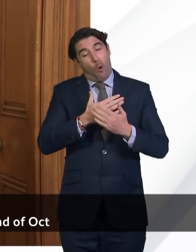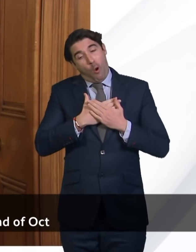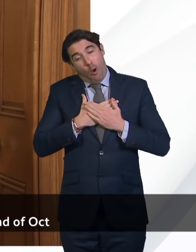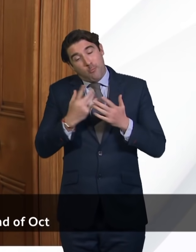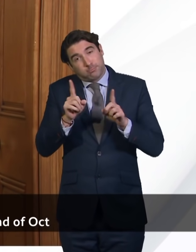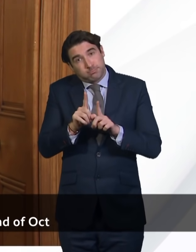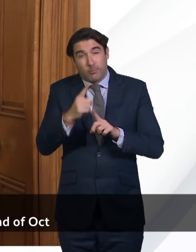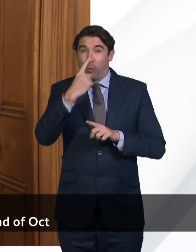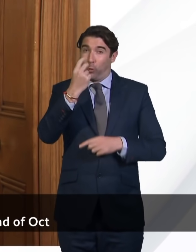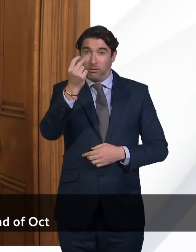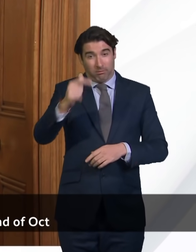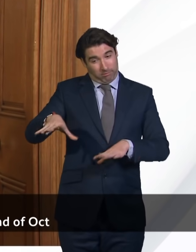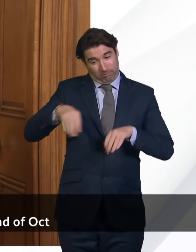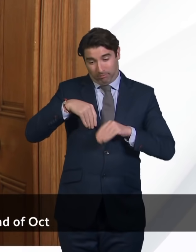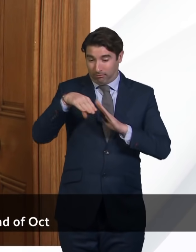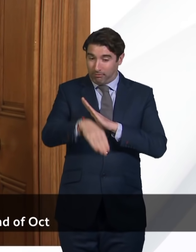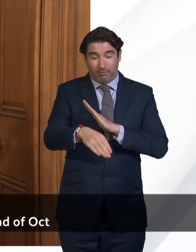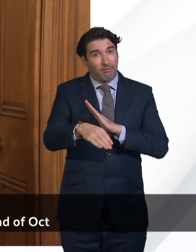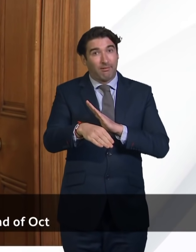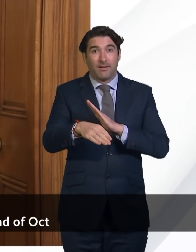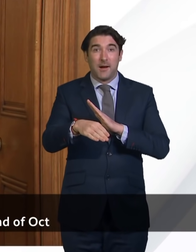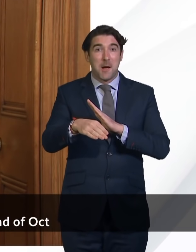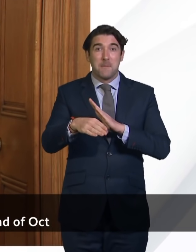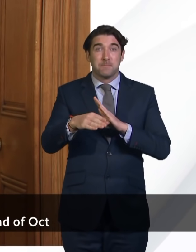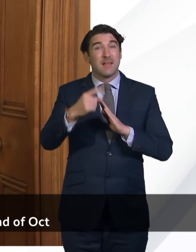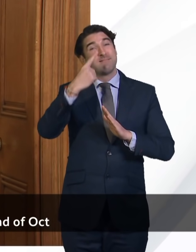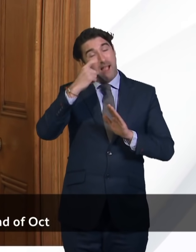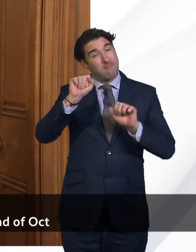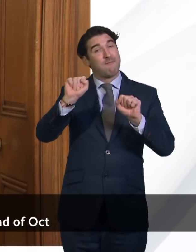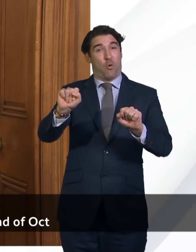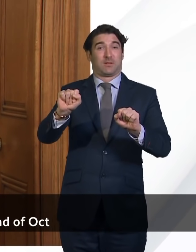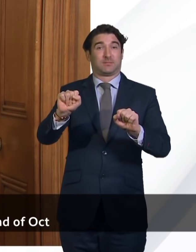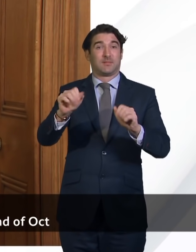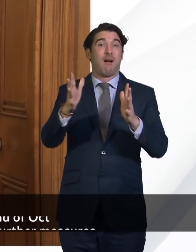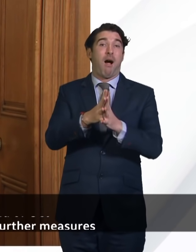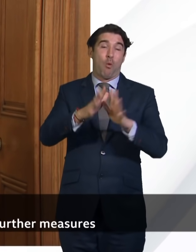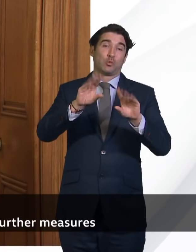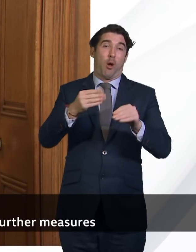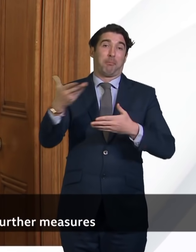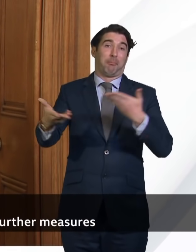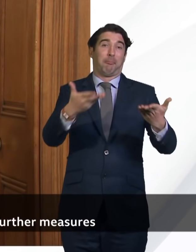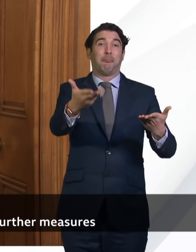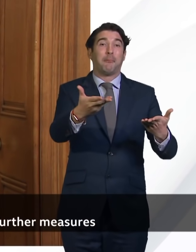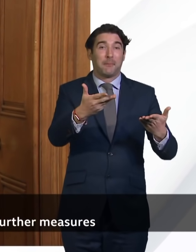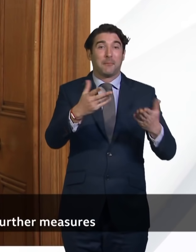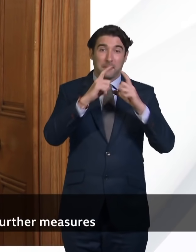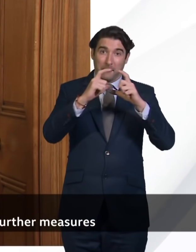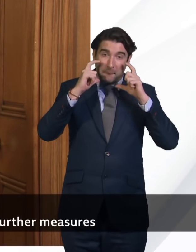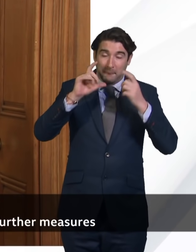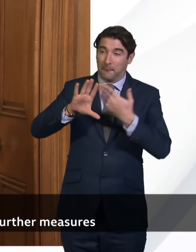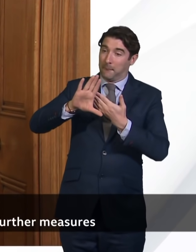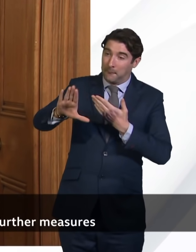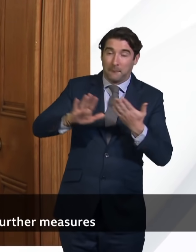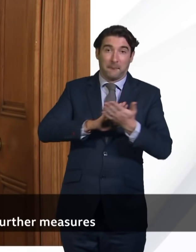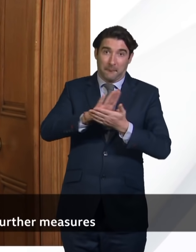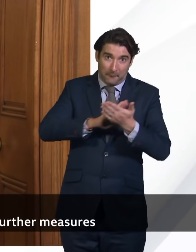on transport in the way that is recommended, and bear in mind that the fines are now very considerable, and they will